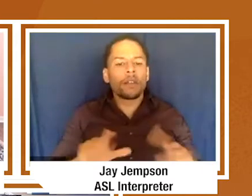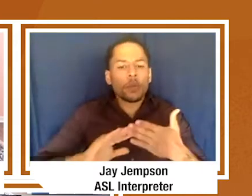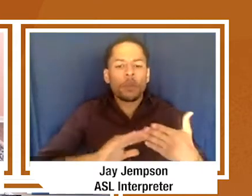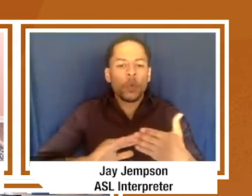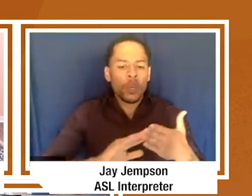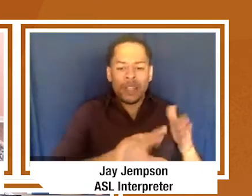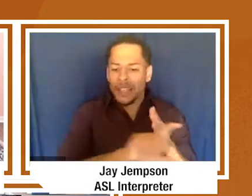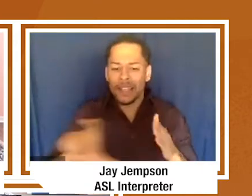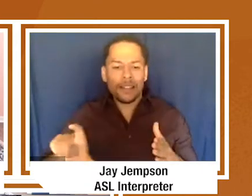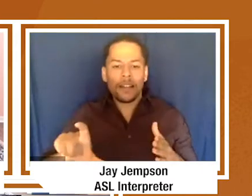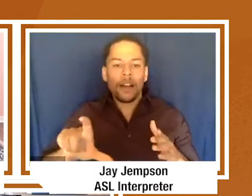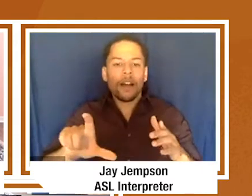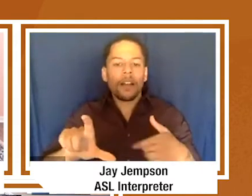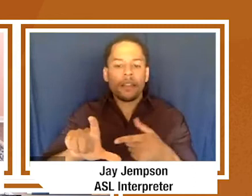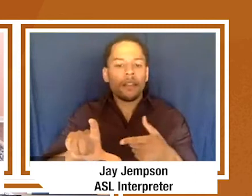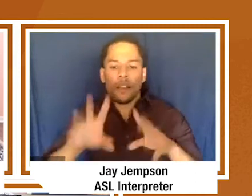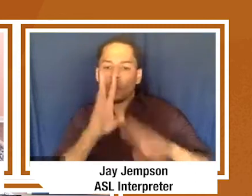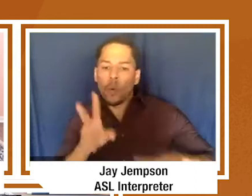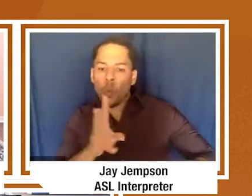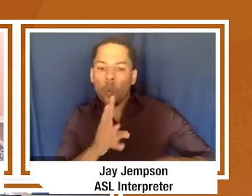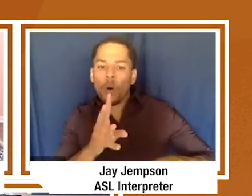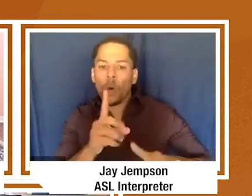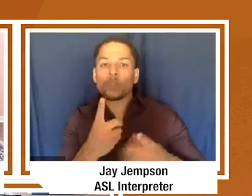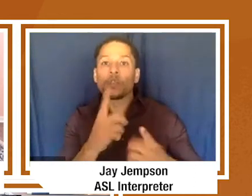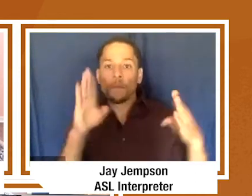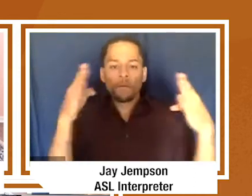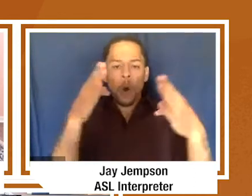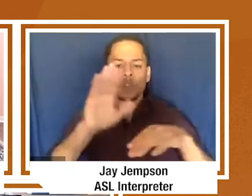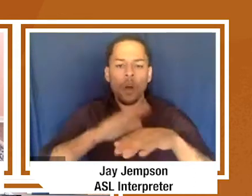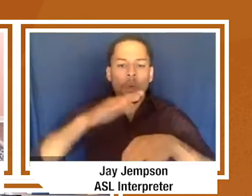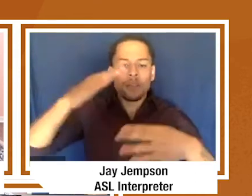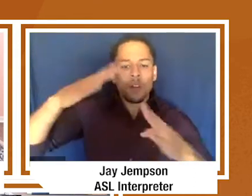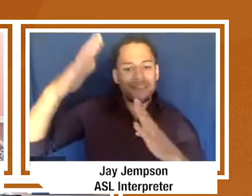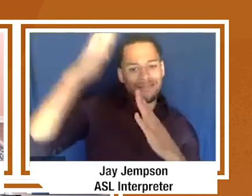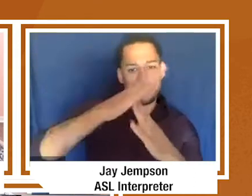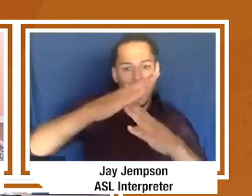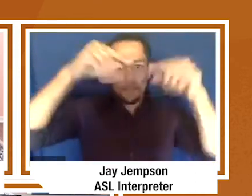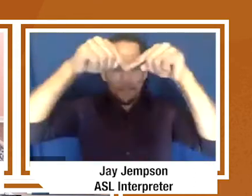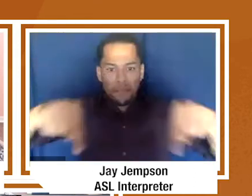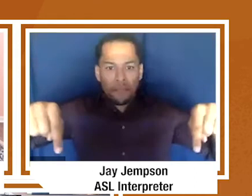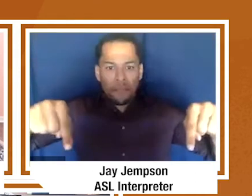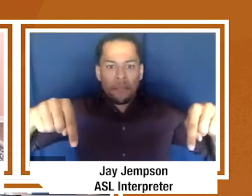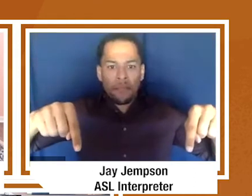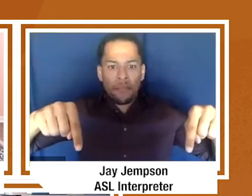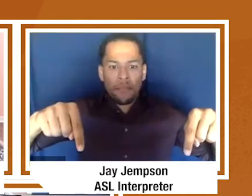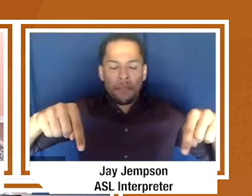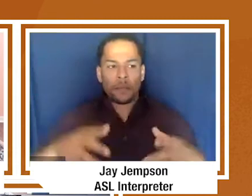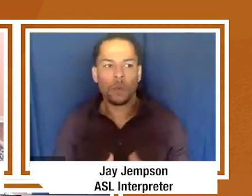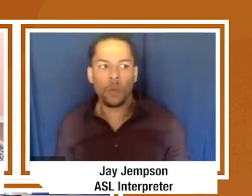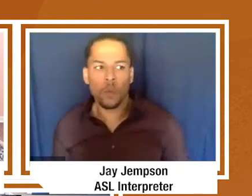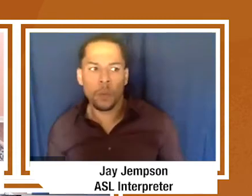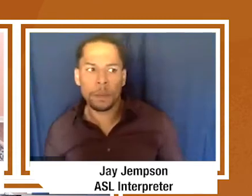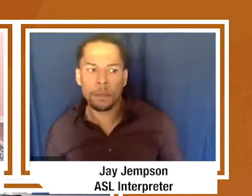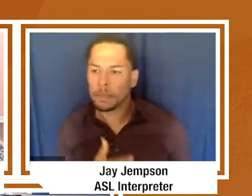concerned that we really think we know what's right for 22-23 right now. And